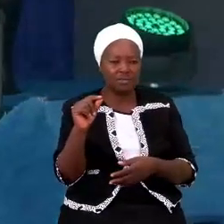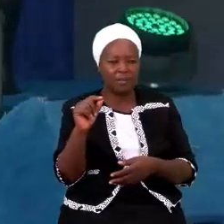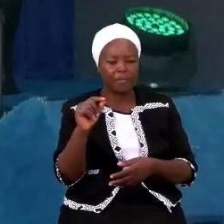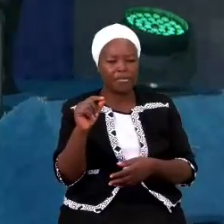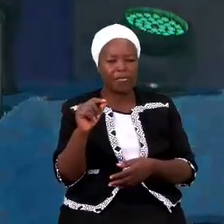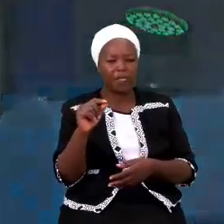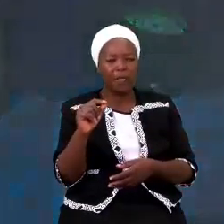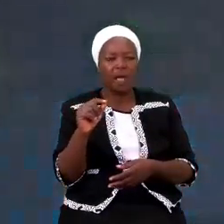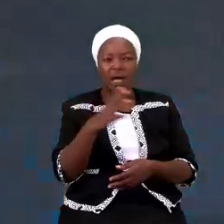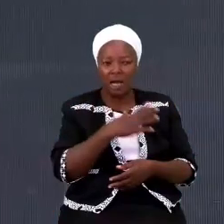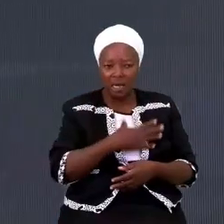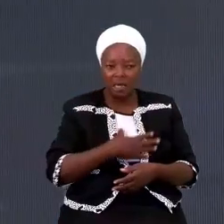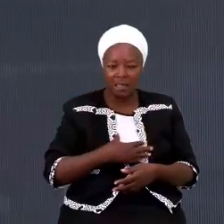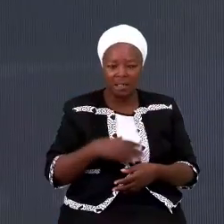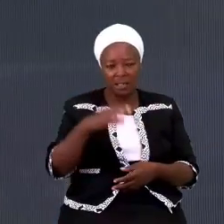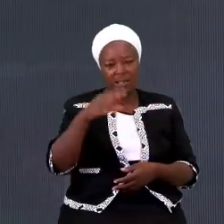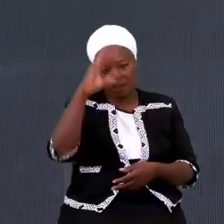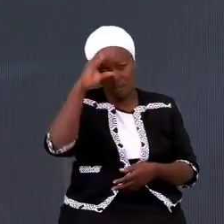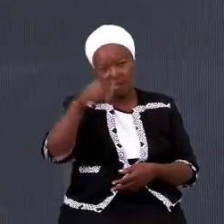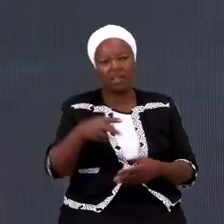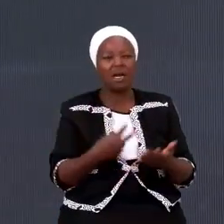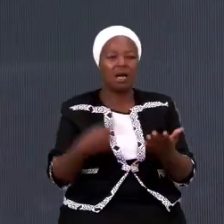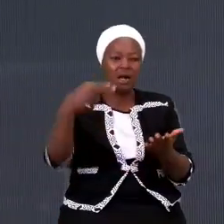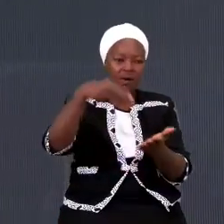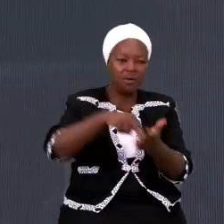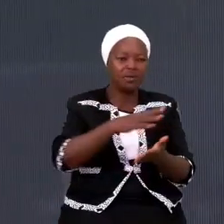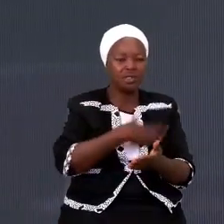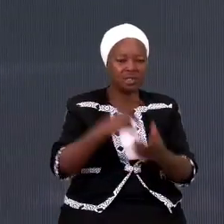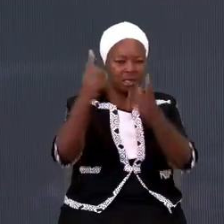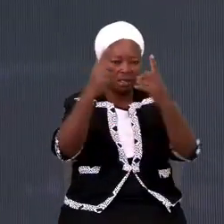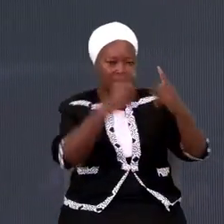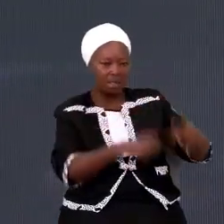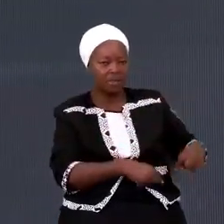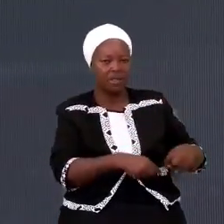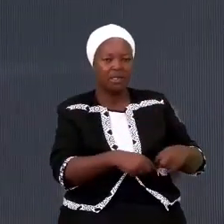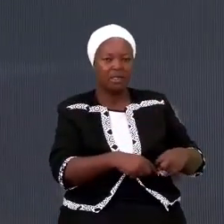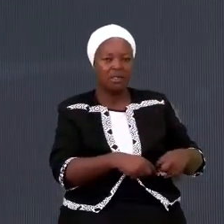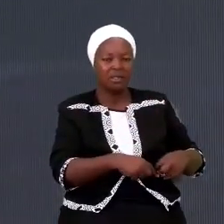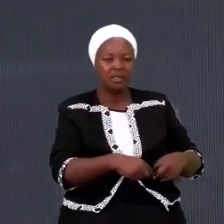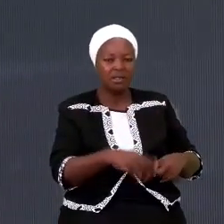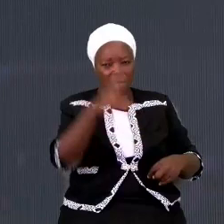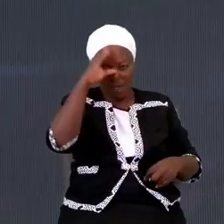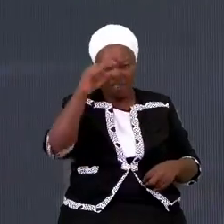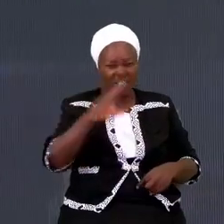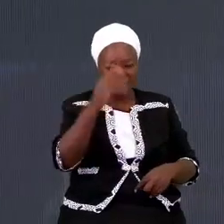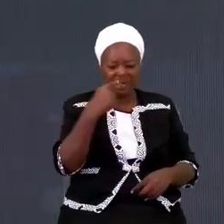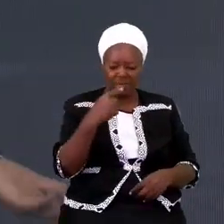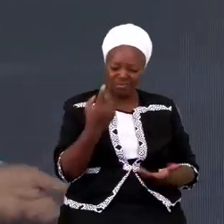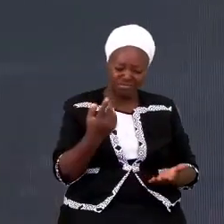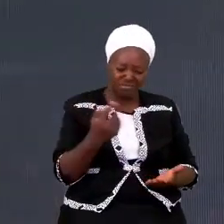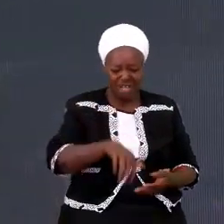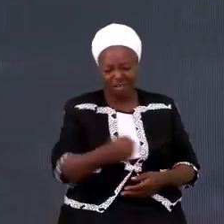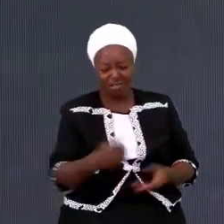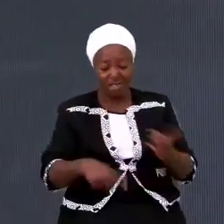say another day in misery, another day in suffering, another day in disobedience,